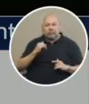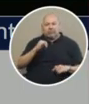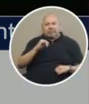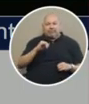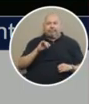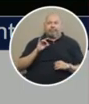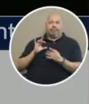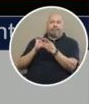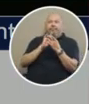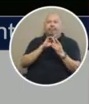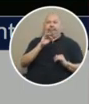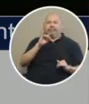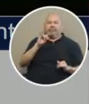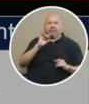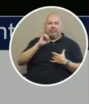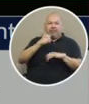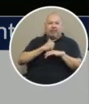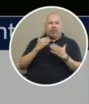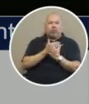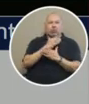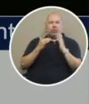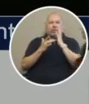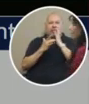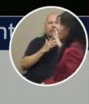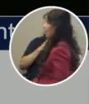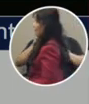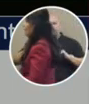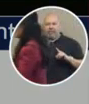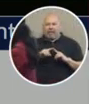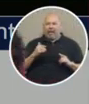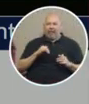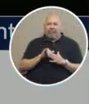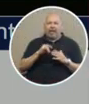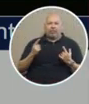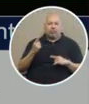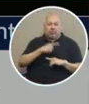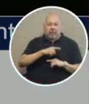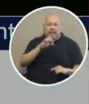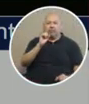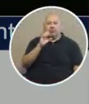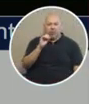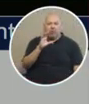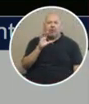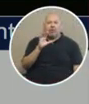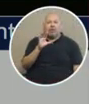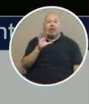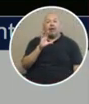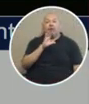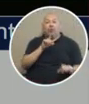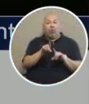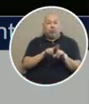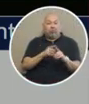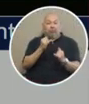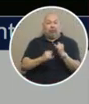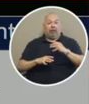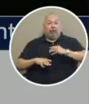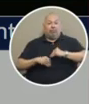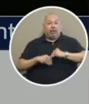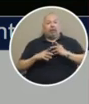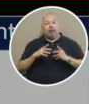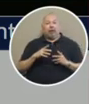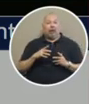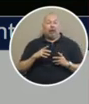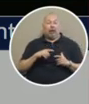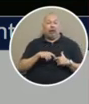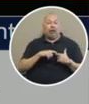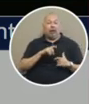for putting in place all of the technology needed to make sure that we're able to have this meeting today. And then finally, we've implemented administrative